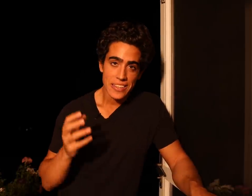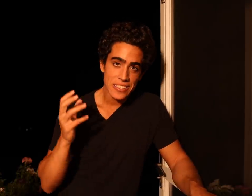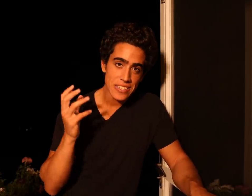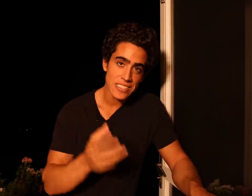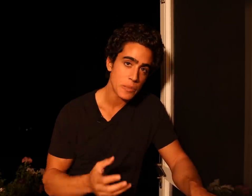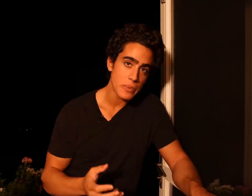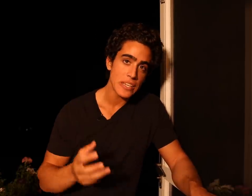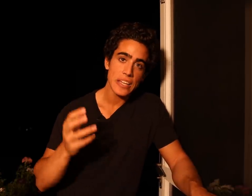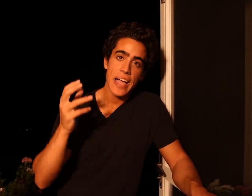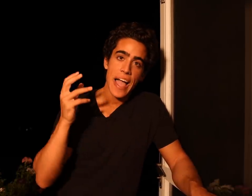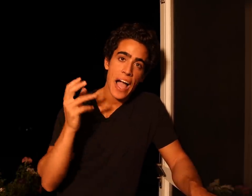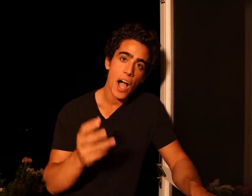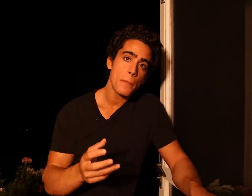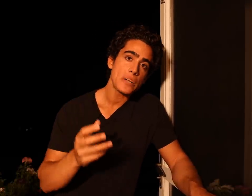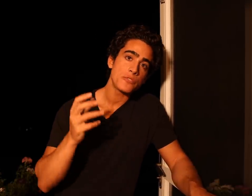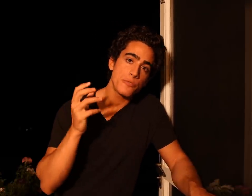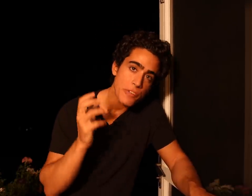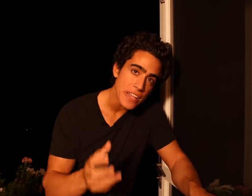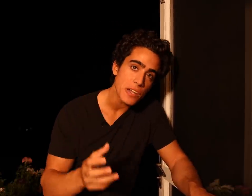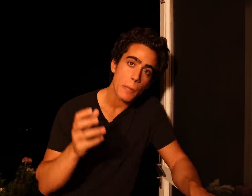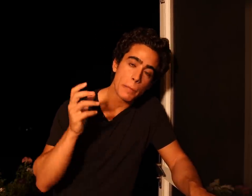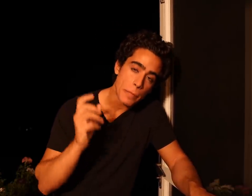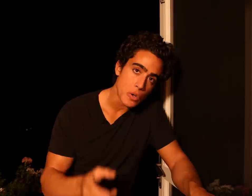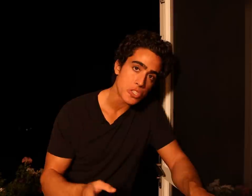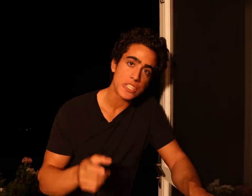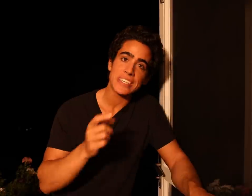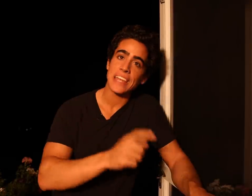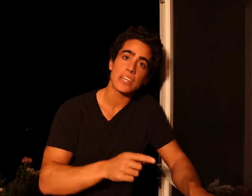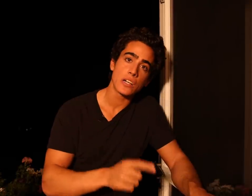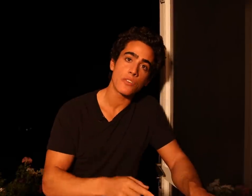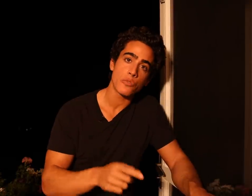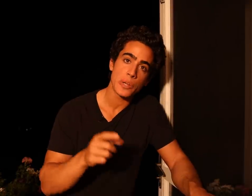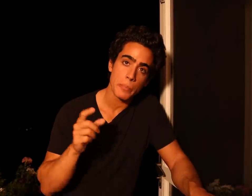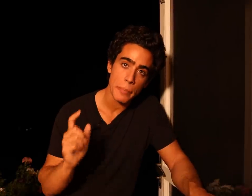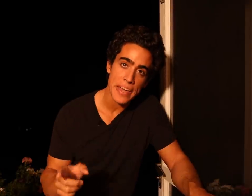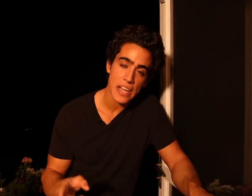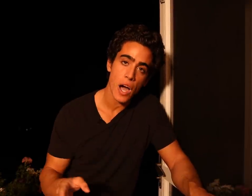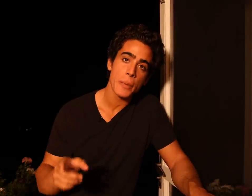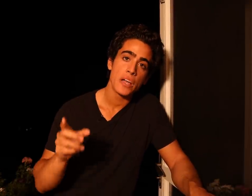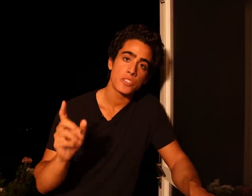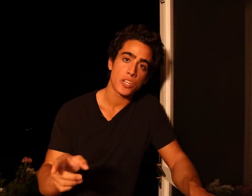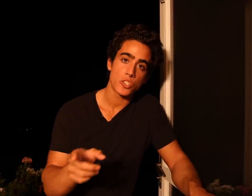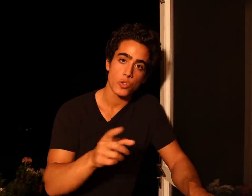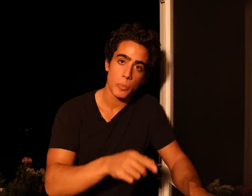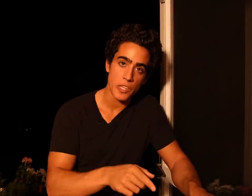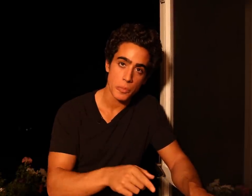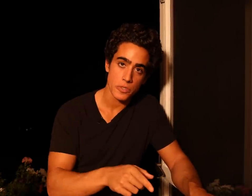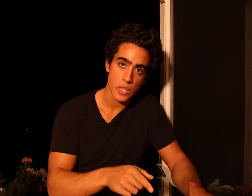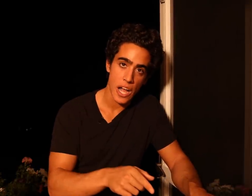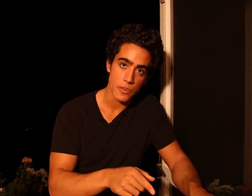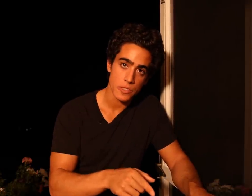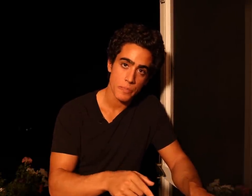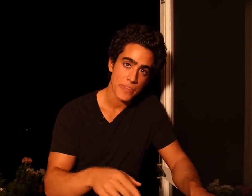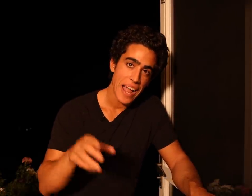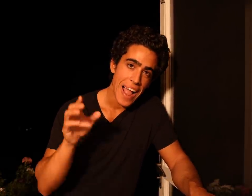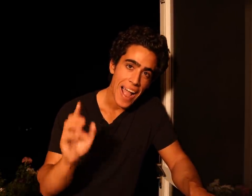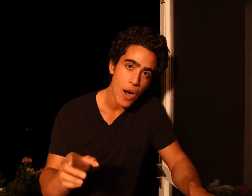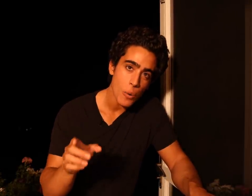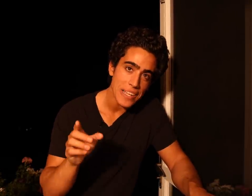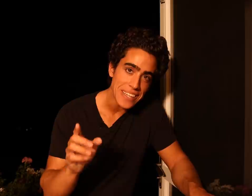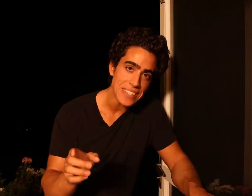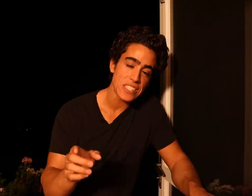this is simply how much fake bullshit can the government make up to control people's lives